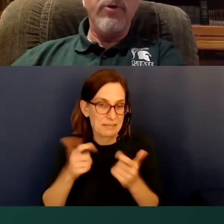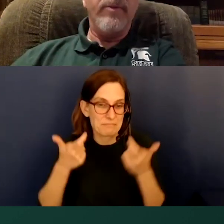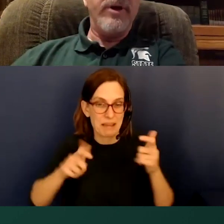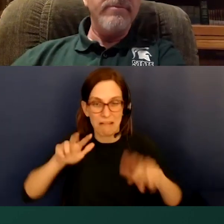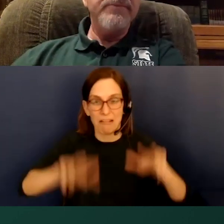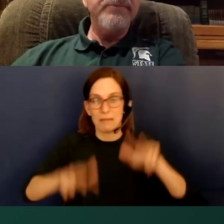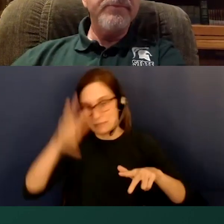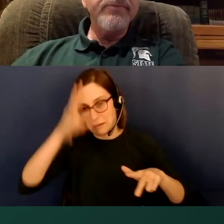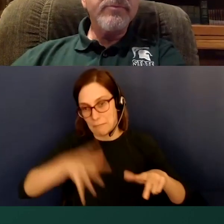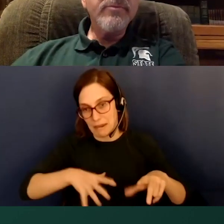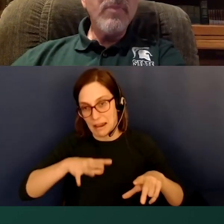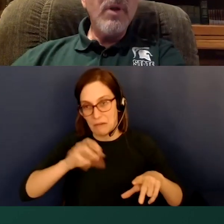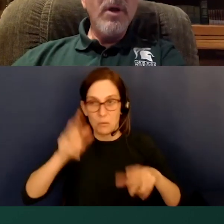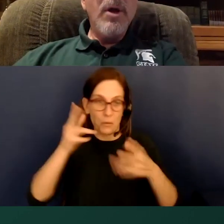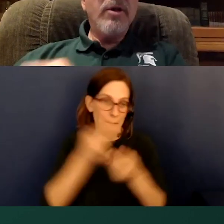see, or the bunny.